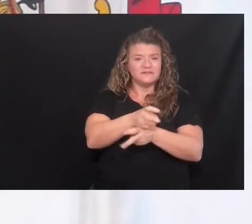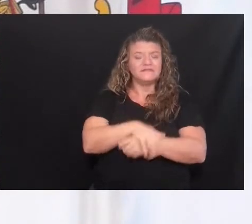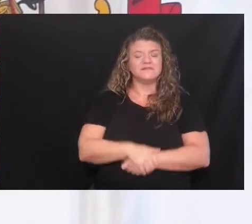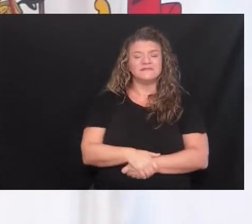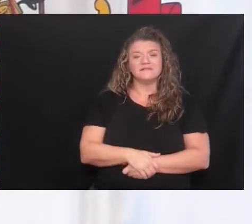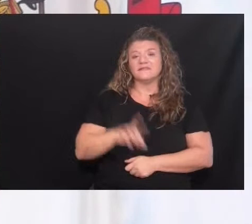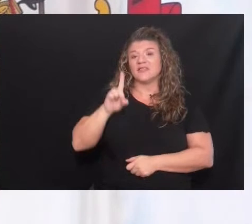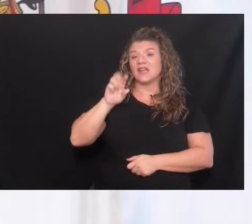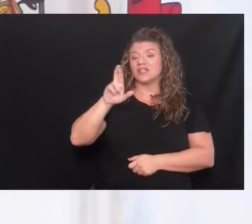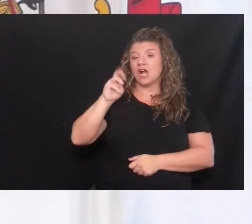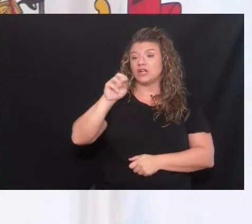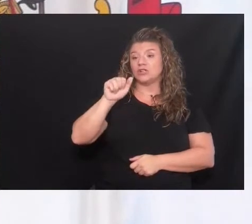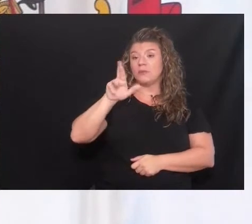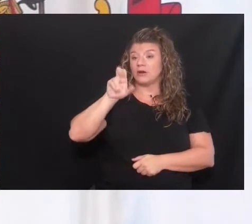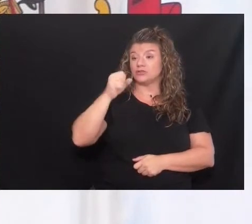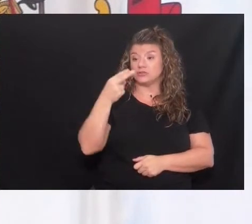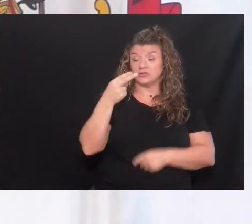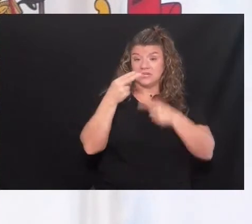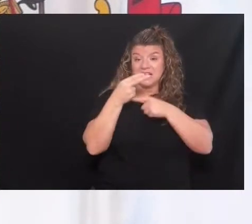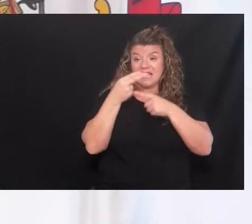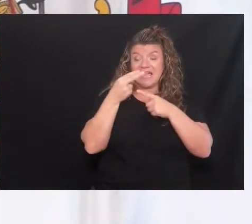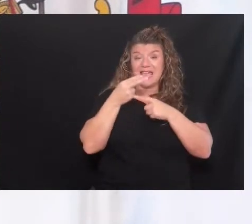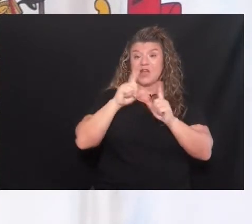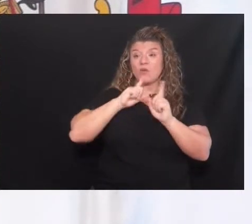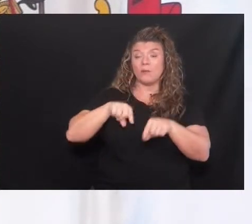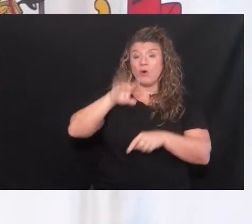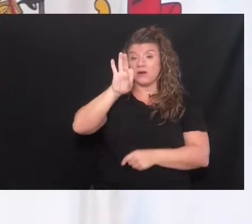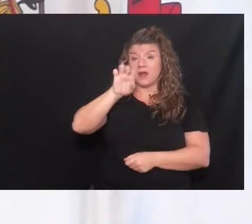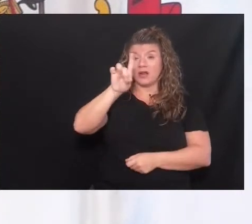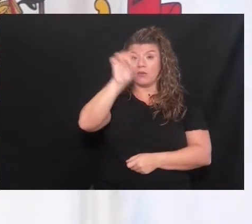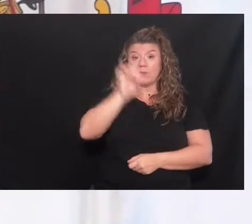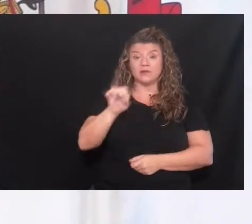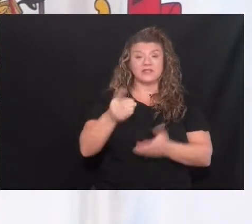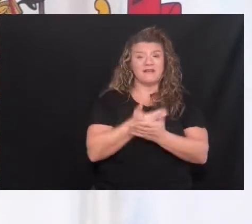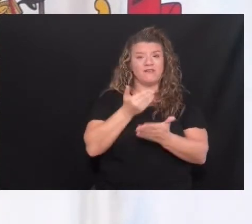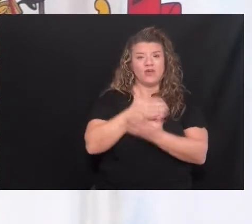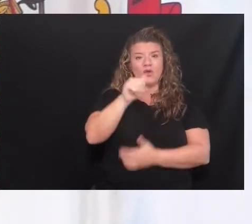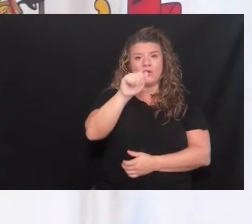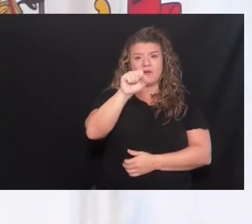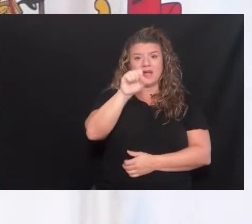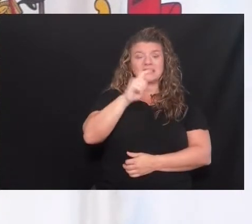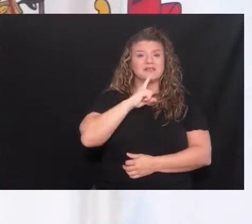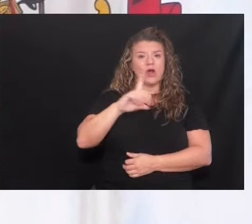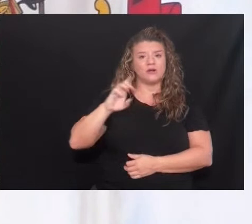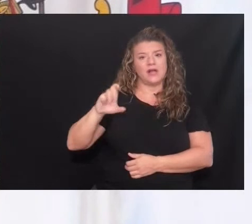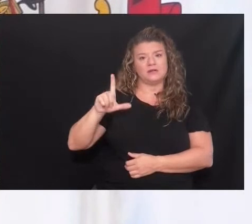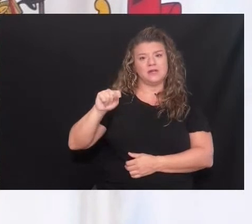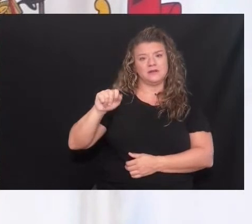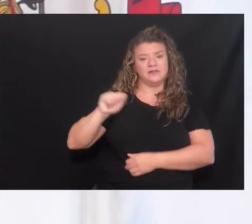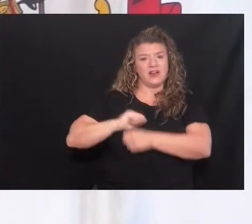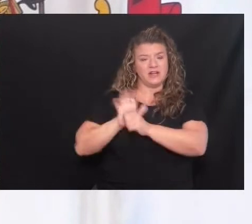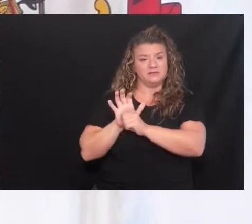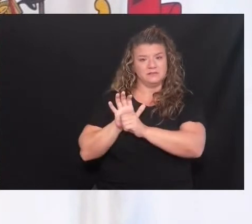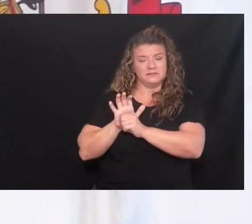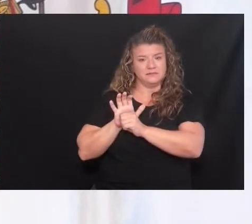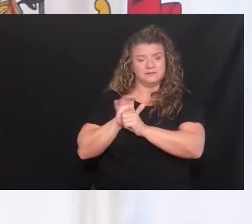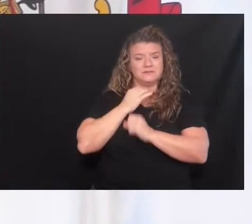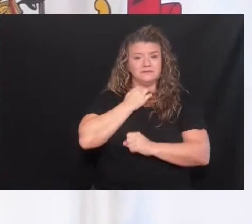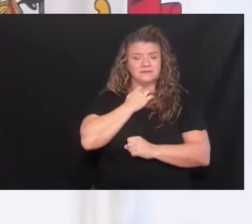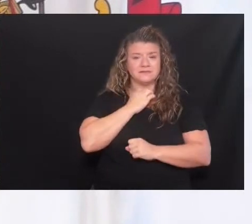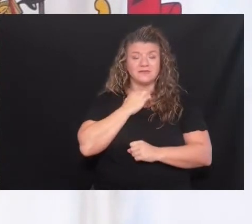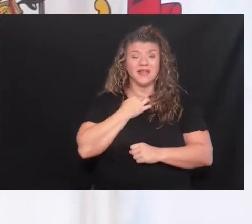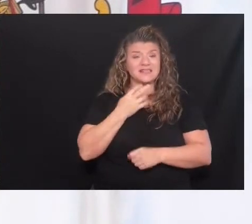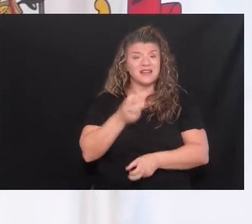Dr. Marsh, the last go-round, reported that 91% of the new cases are the Delta variant in West Virginia.